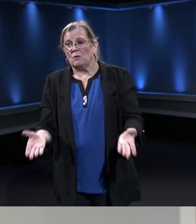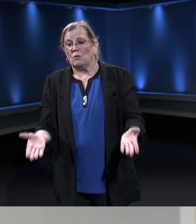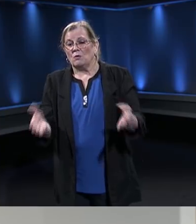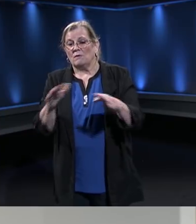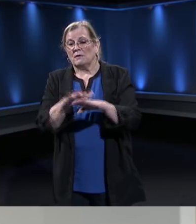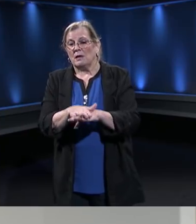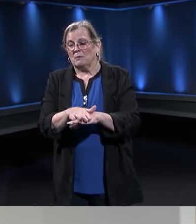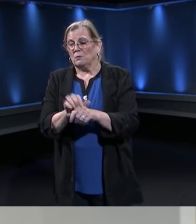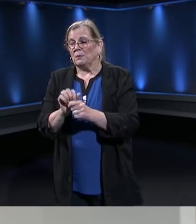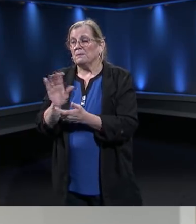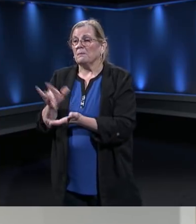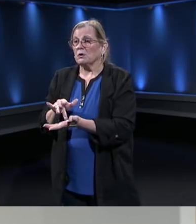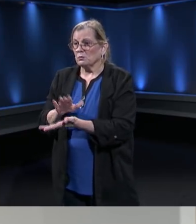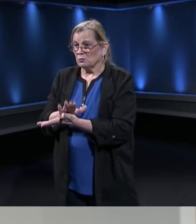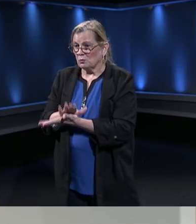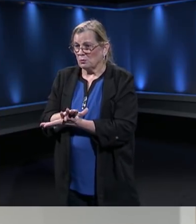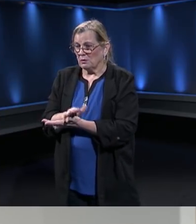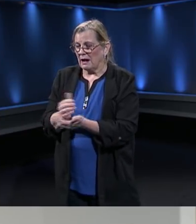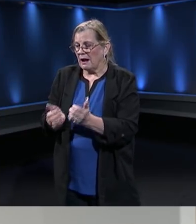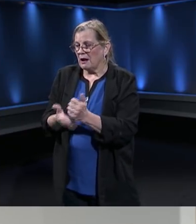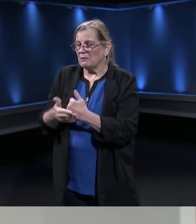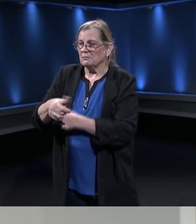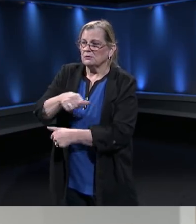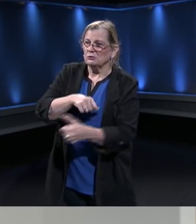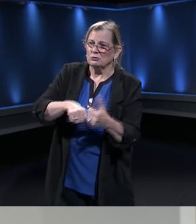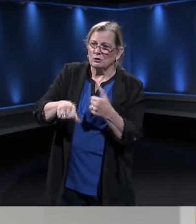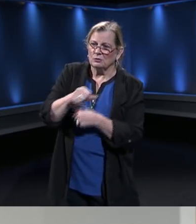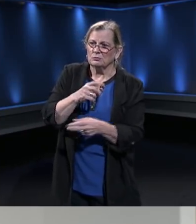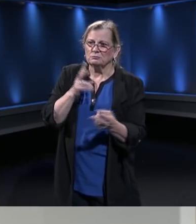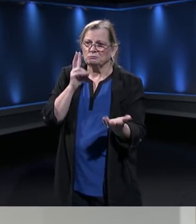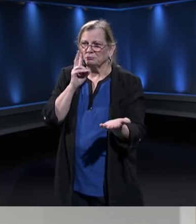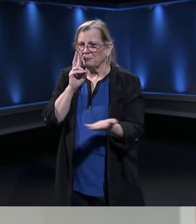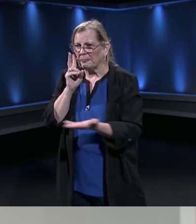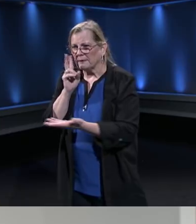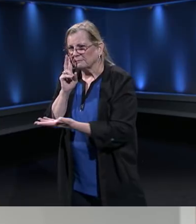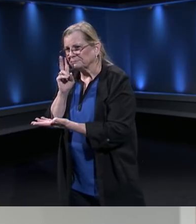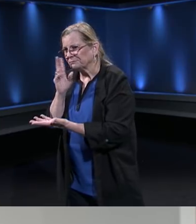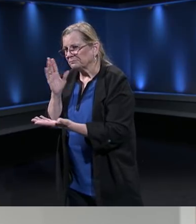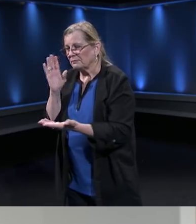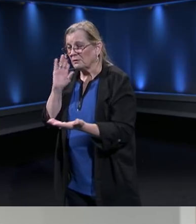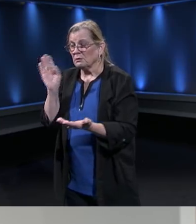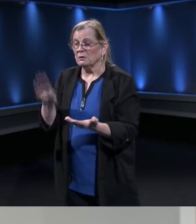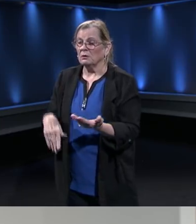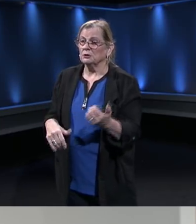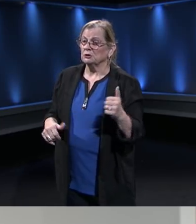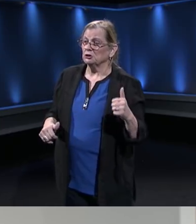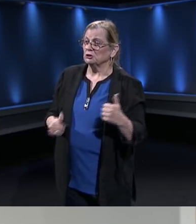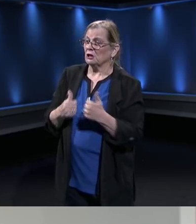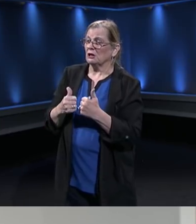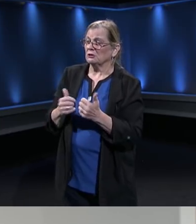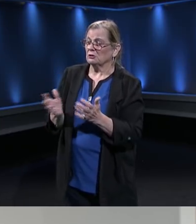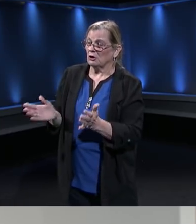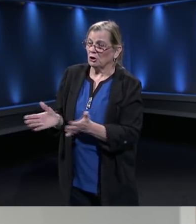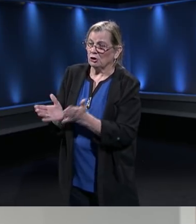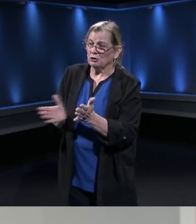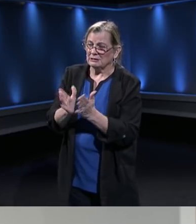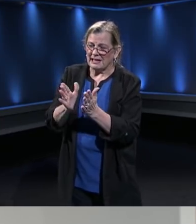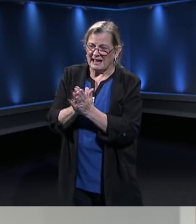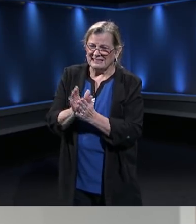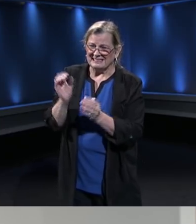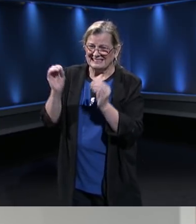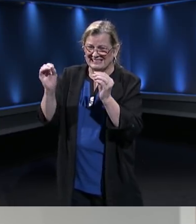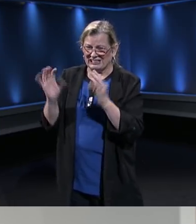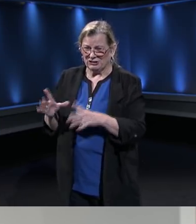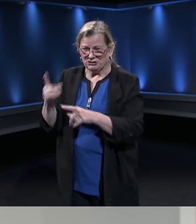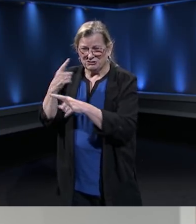middle school and elementary child. But we know there are real challenges. I'd encourage you to work with the school and work with your teacher. They